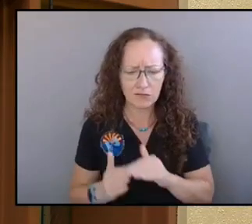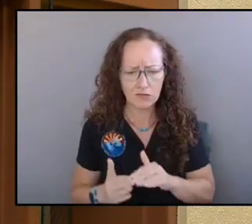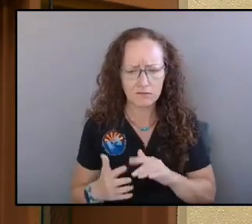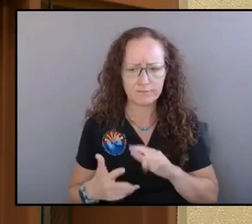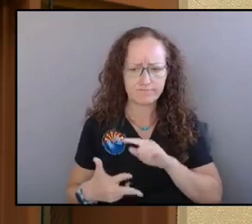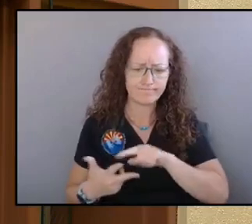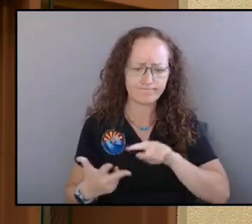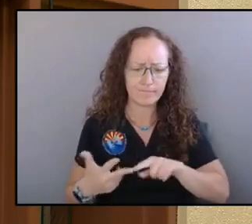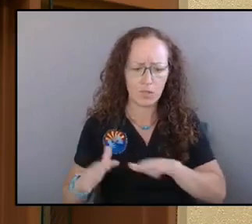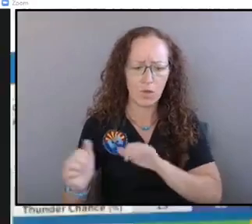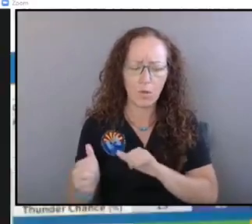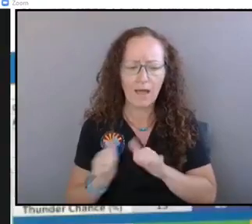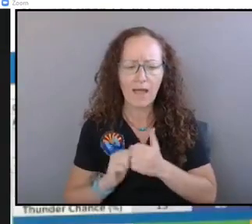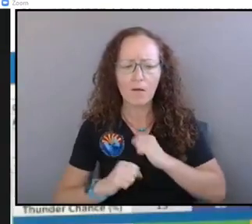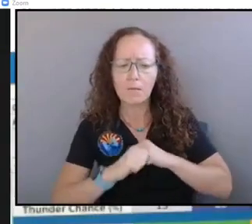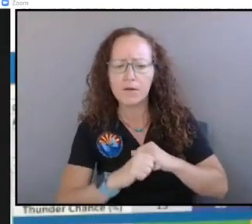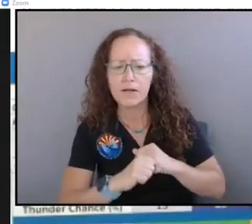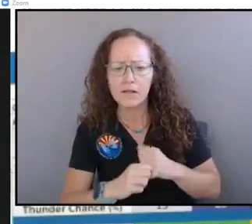it.